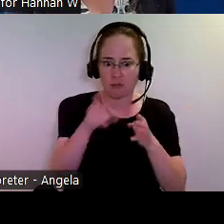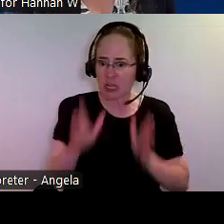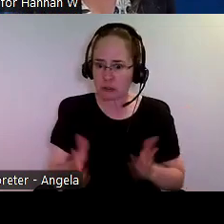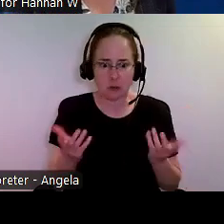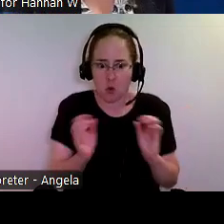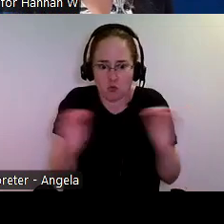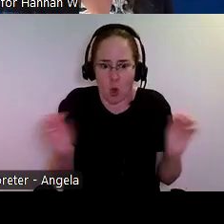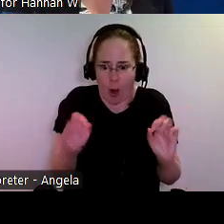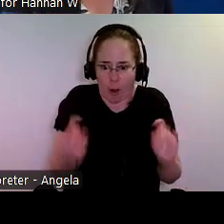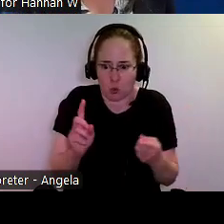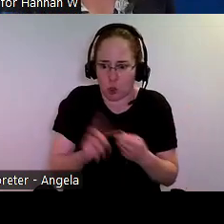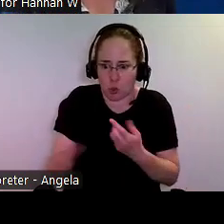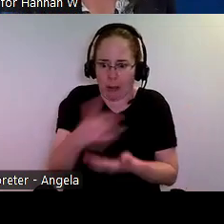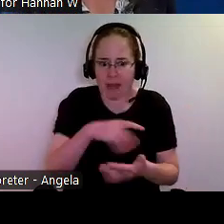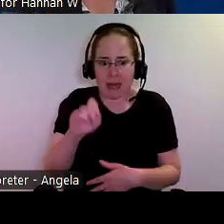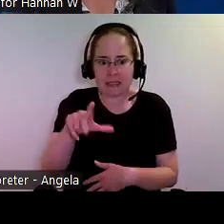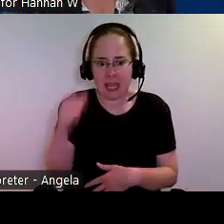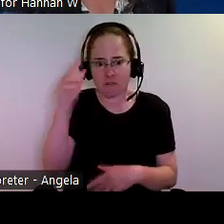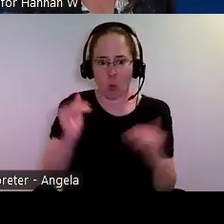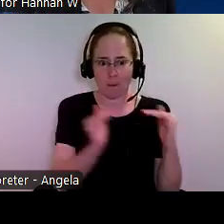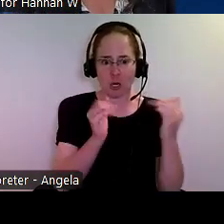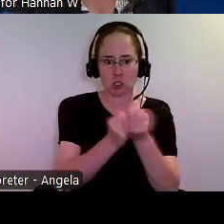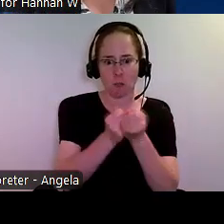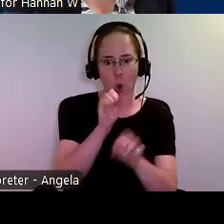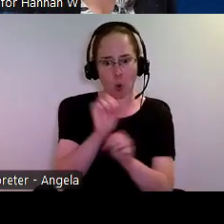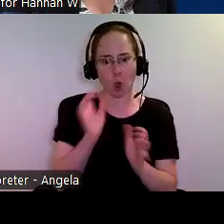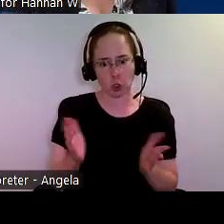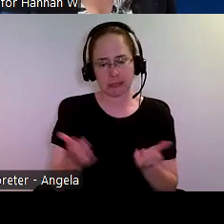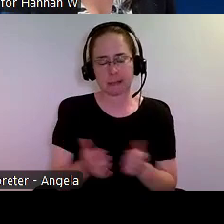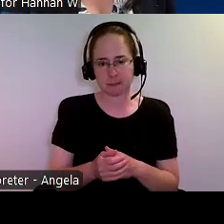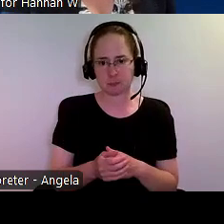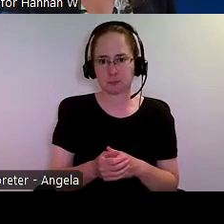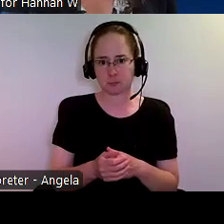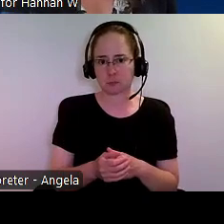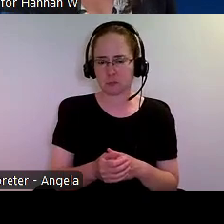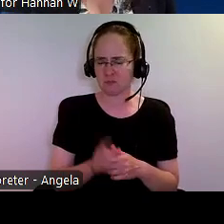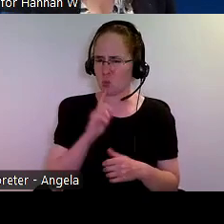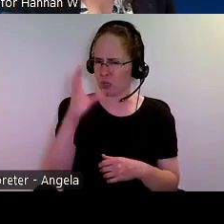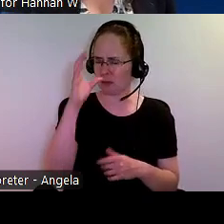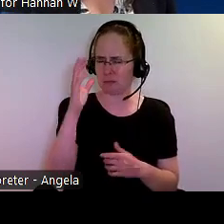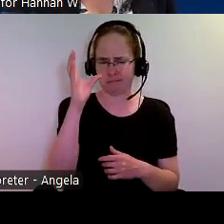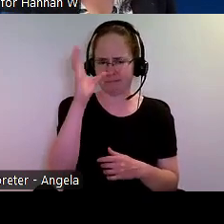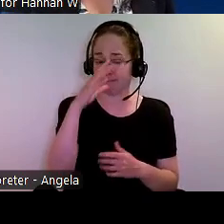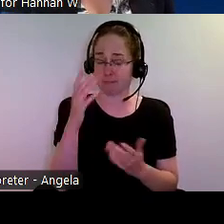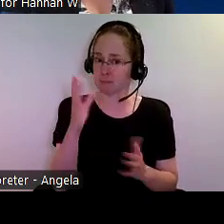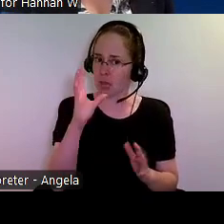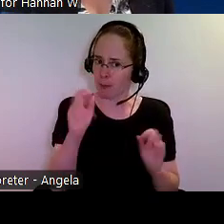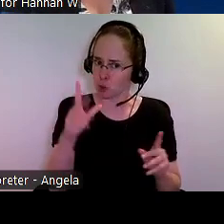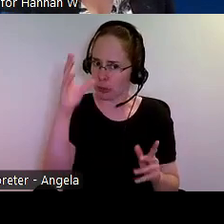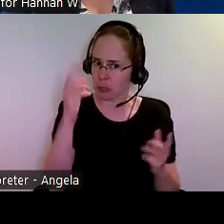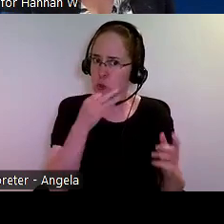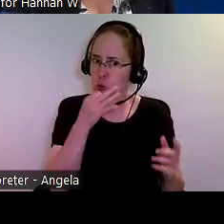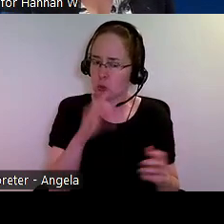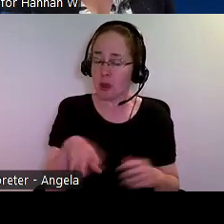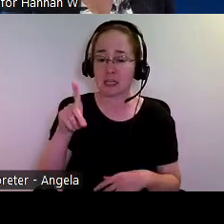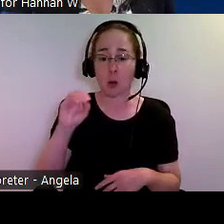an opportunity for them to even collect it for peer support workers. There's a wonky opportunity coming up where basically the Department